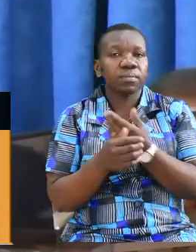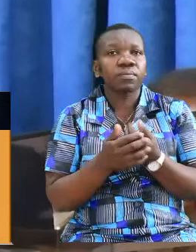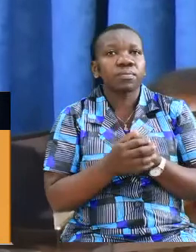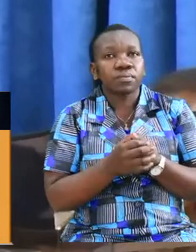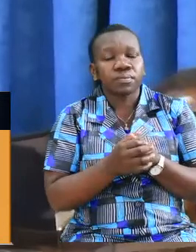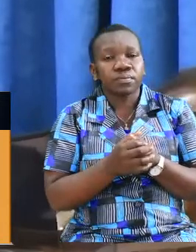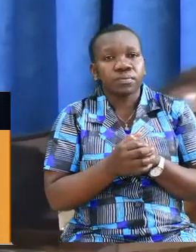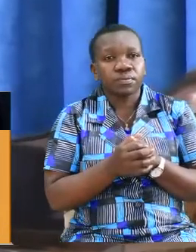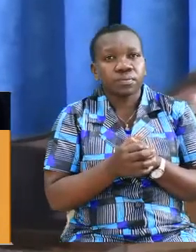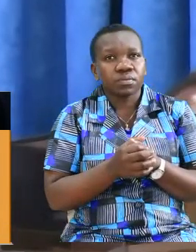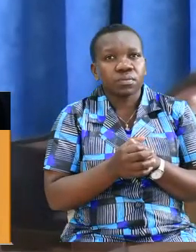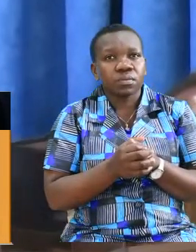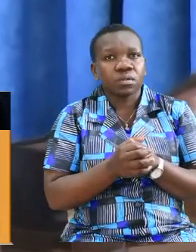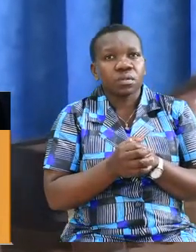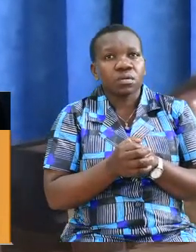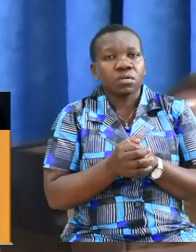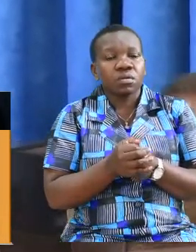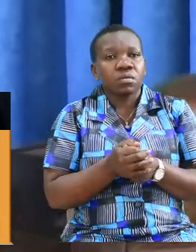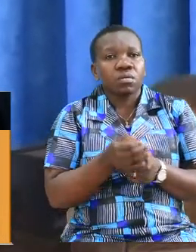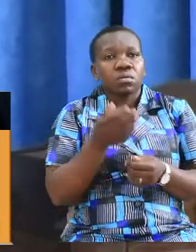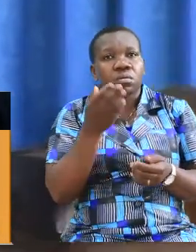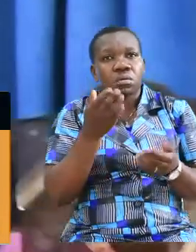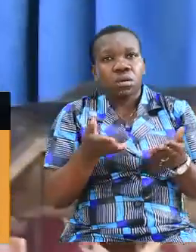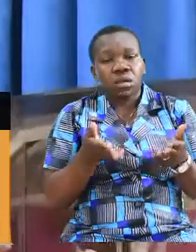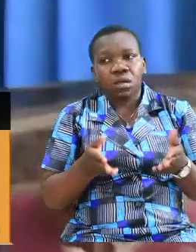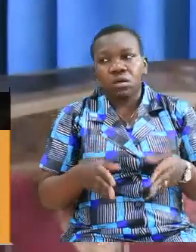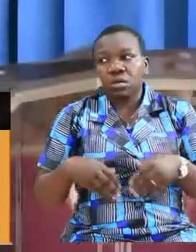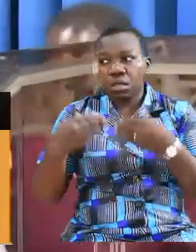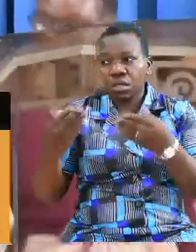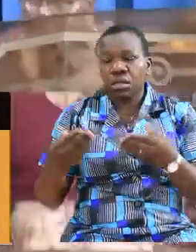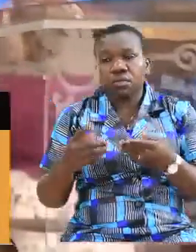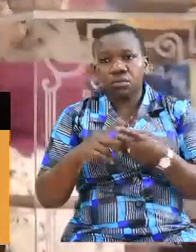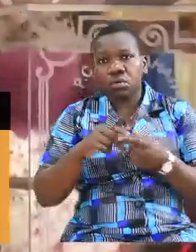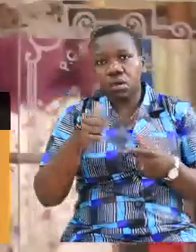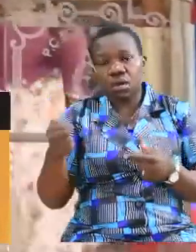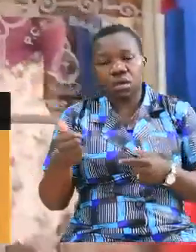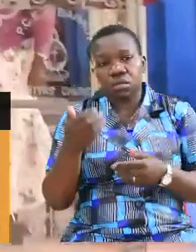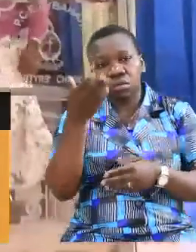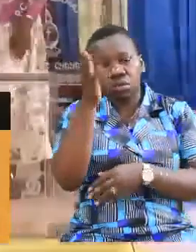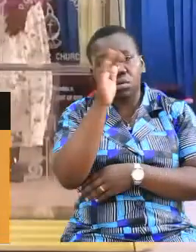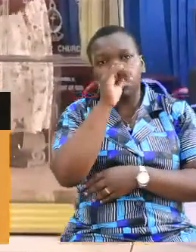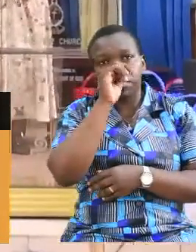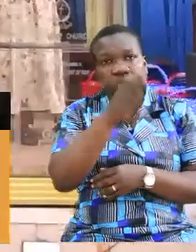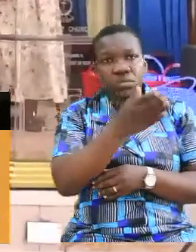silence as I request our minister to pray for that family.